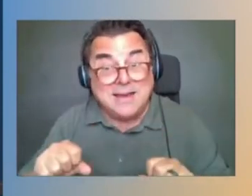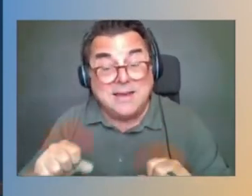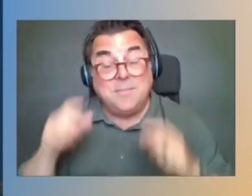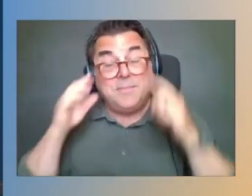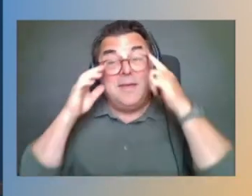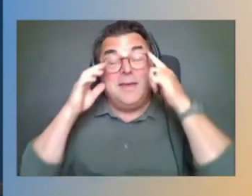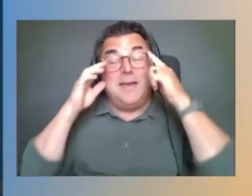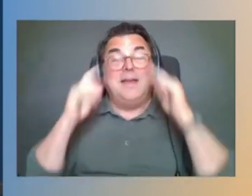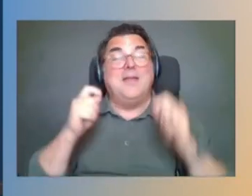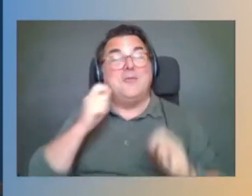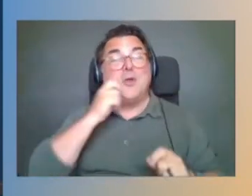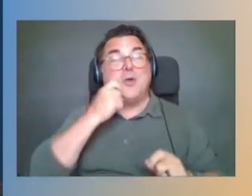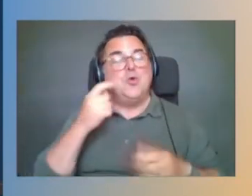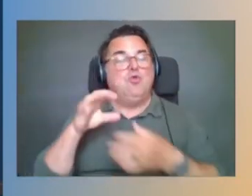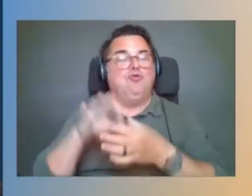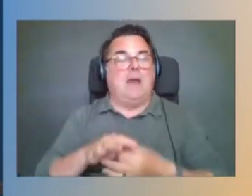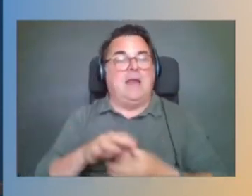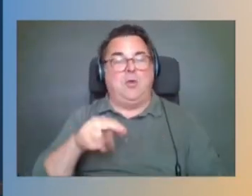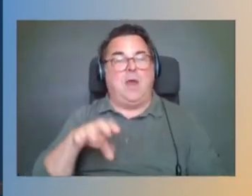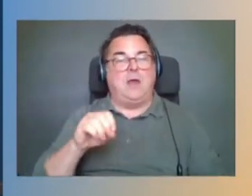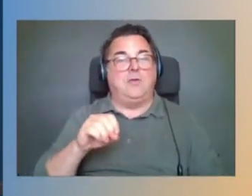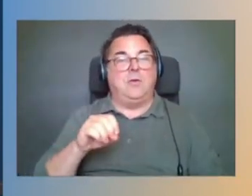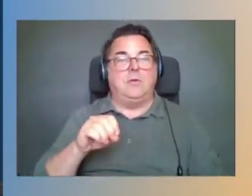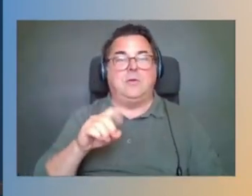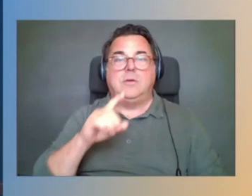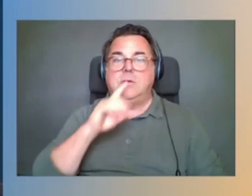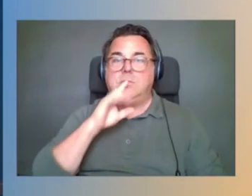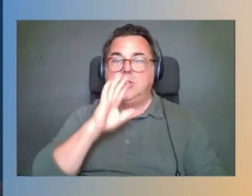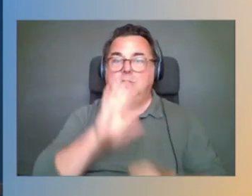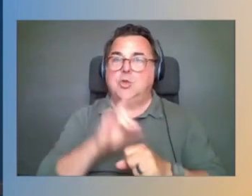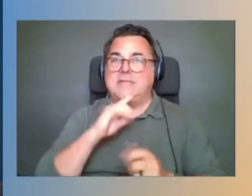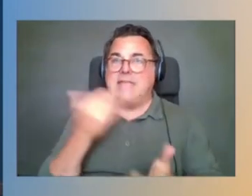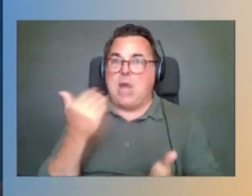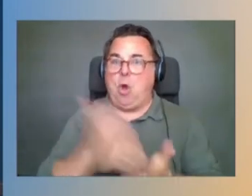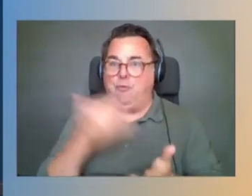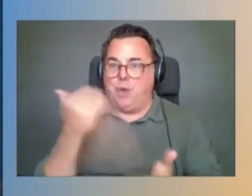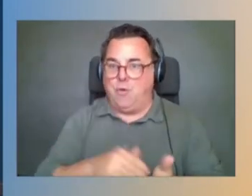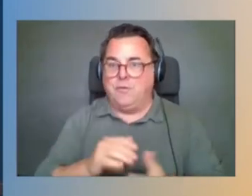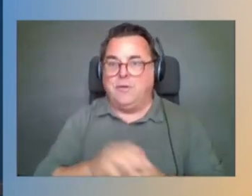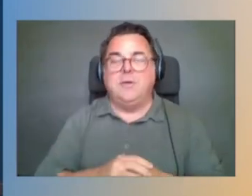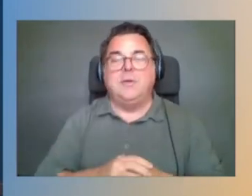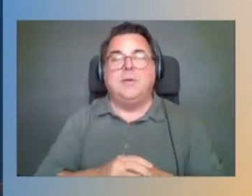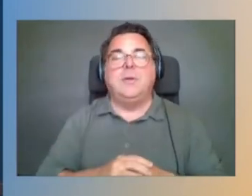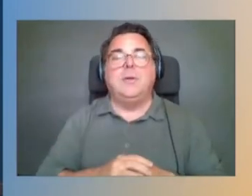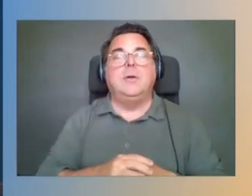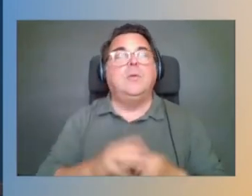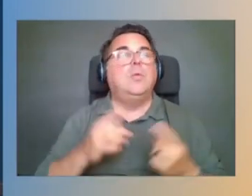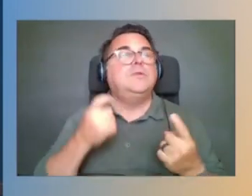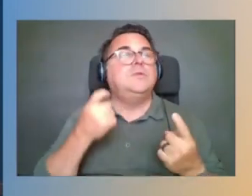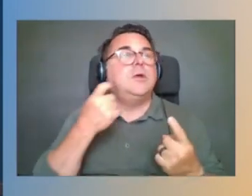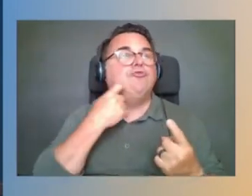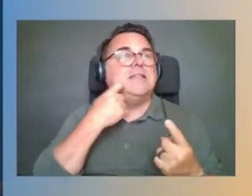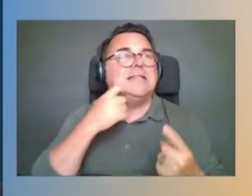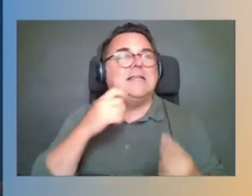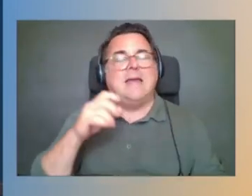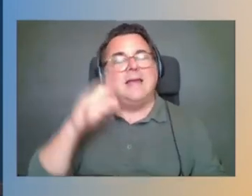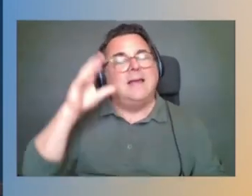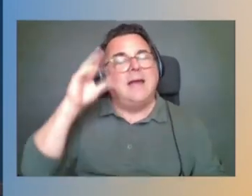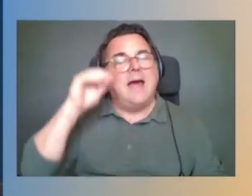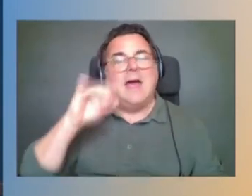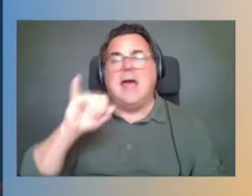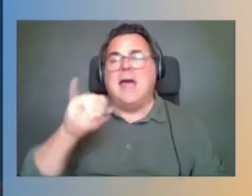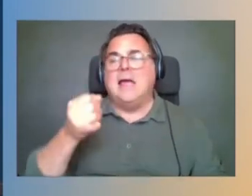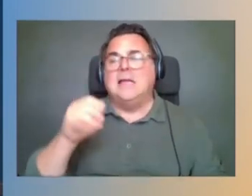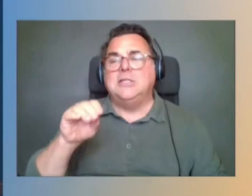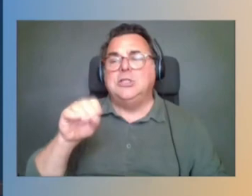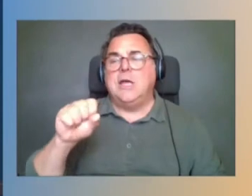we've done with Nitro to make sure that we can keep on saying that. One of the recent things that James Hamilton announced